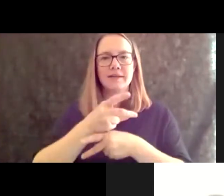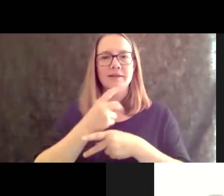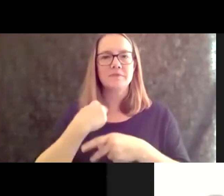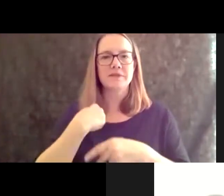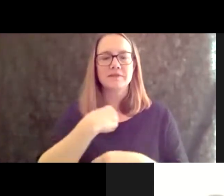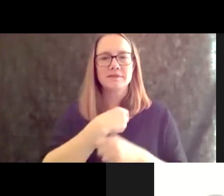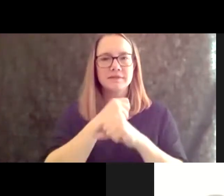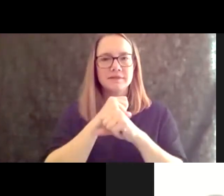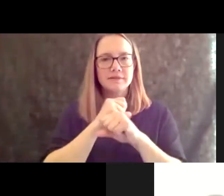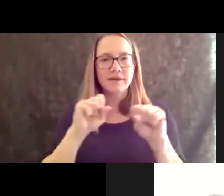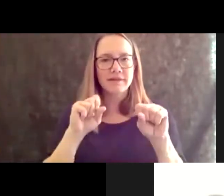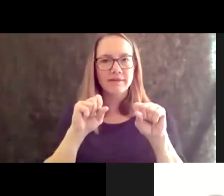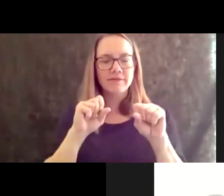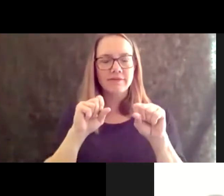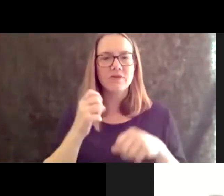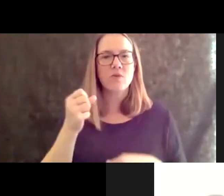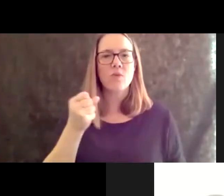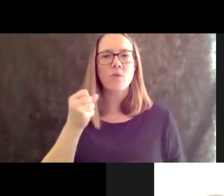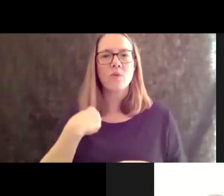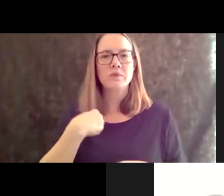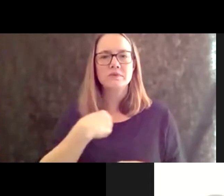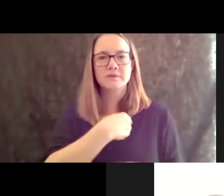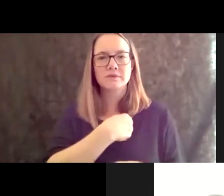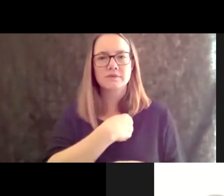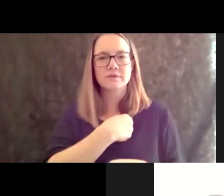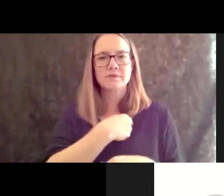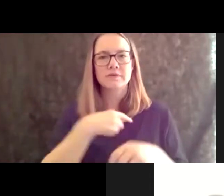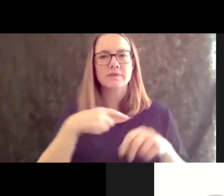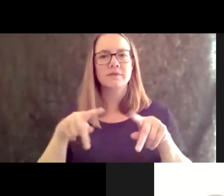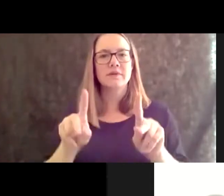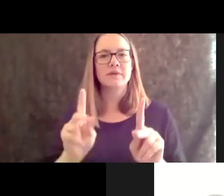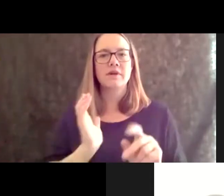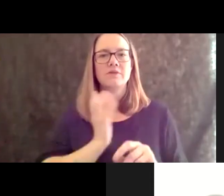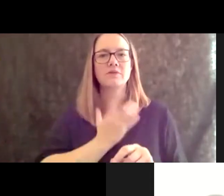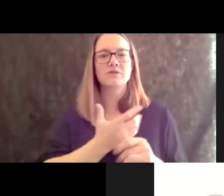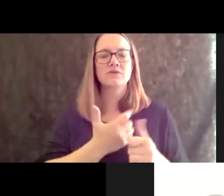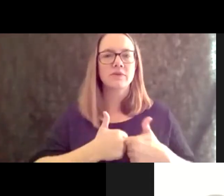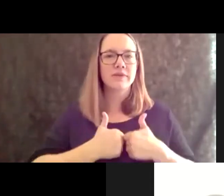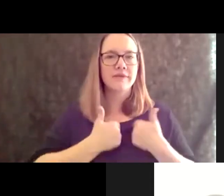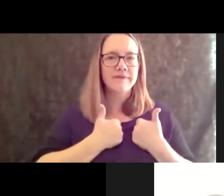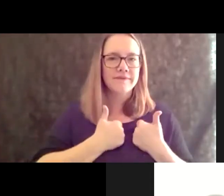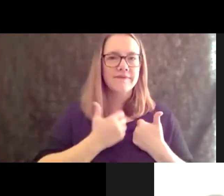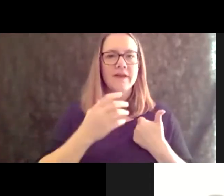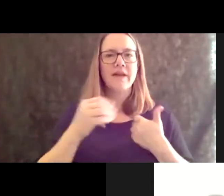safe, holds us, allows us to live our lives, provides life.